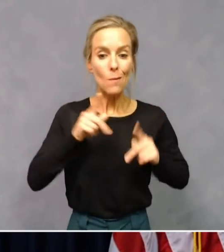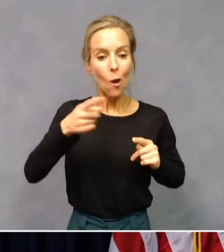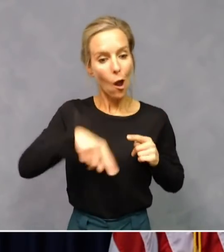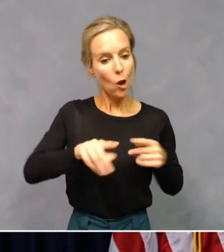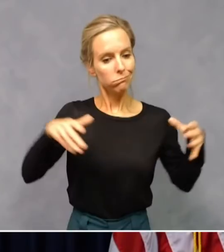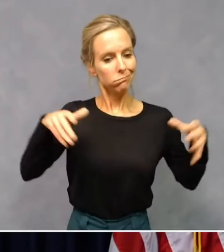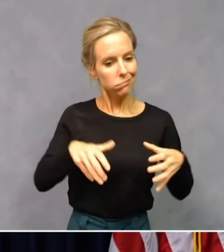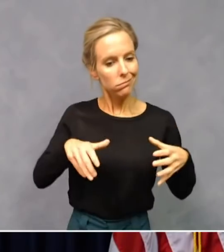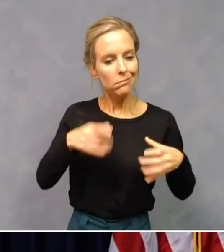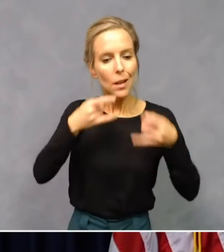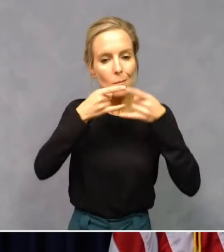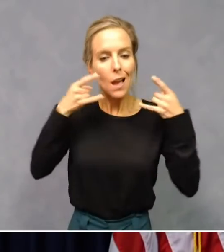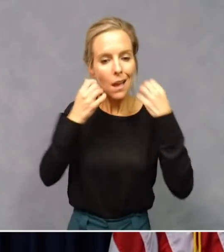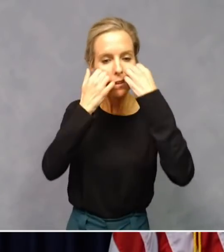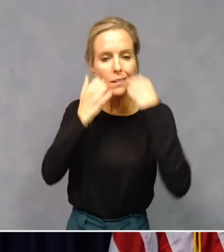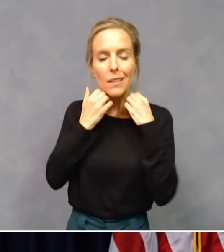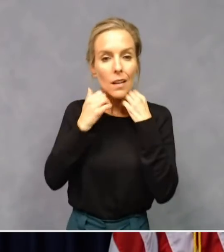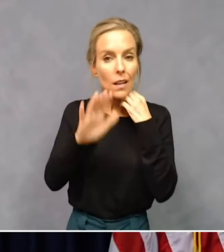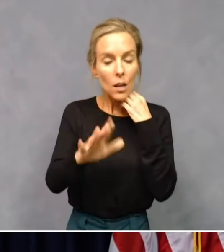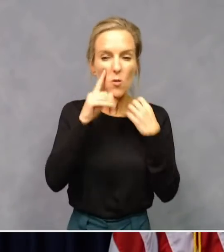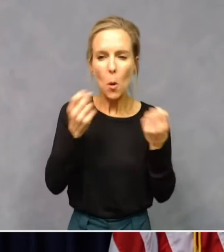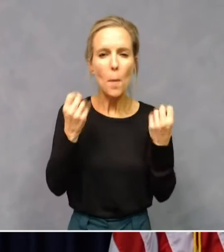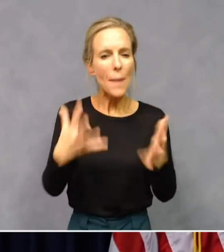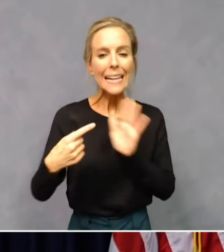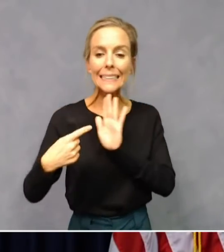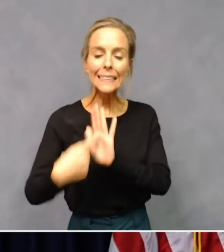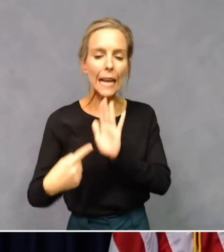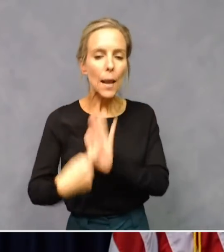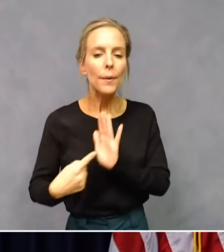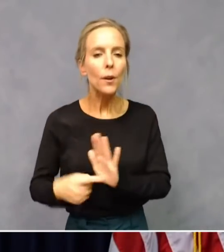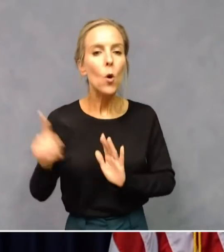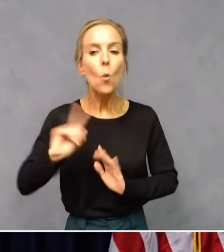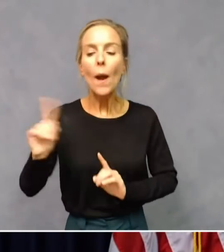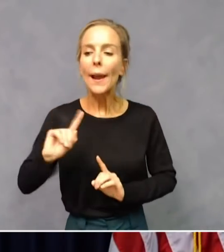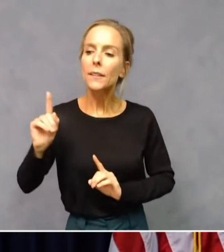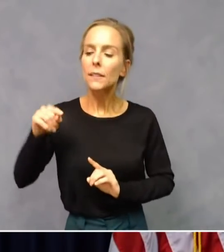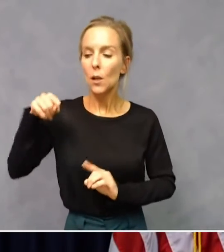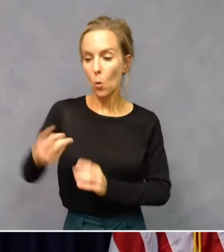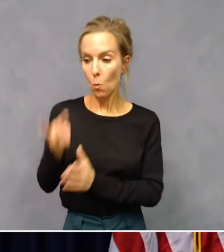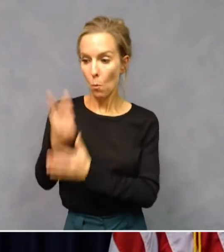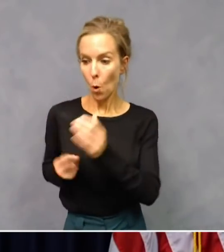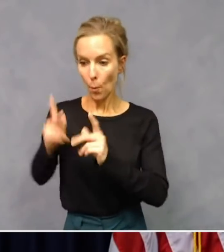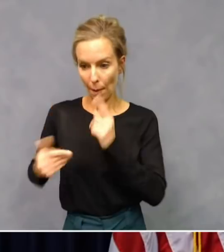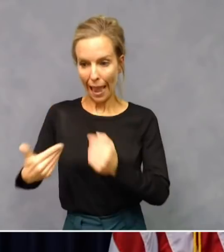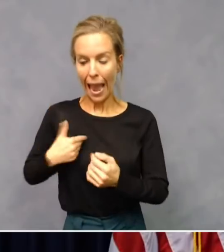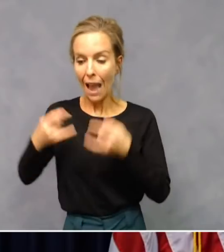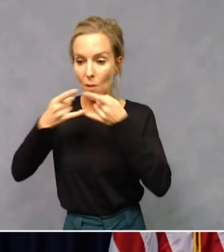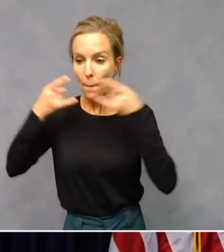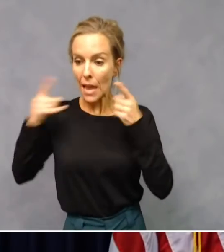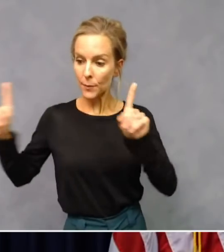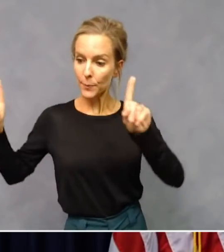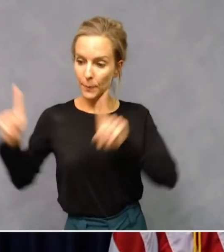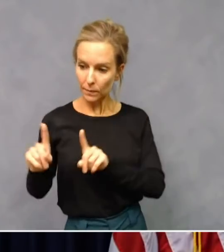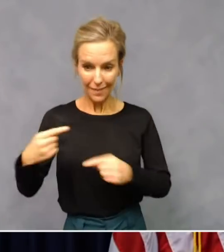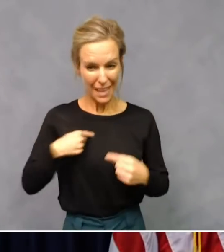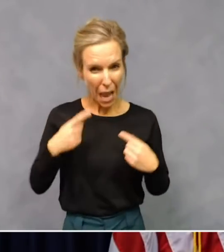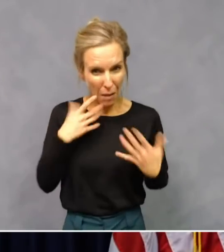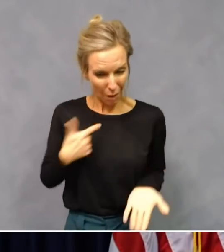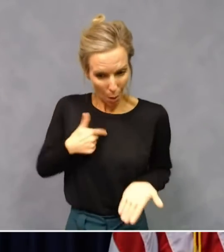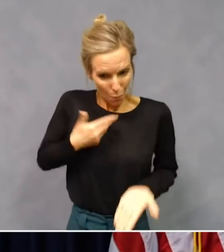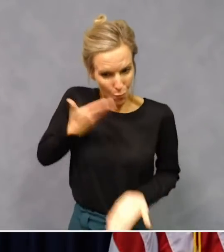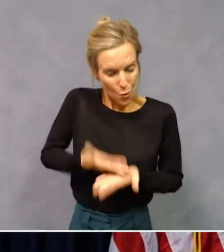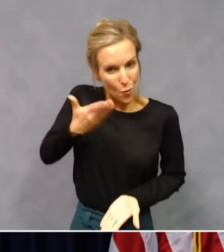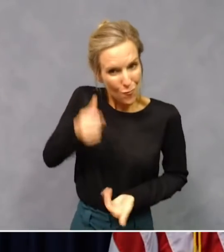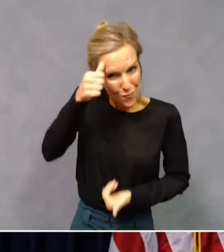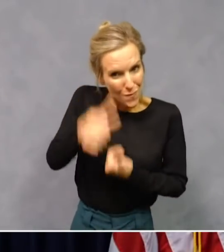masks. We don't see many examples of spread where both people wear their masks. And listen, I'm living proof of that. Having